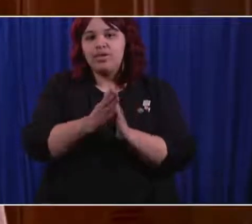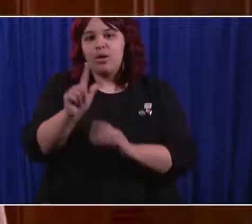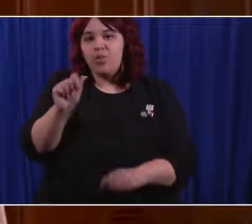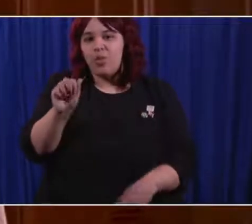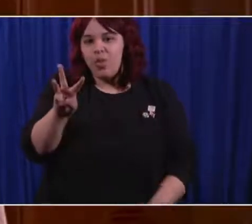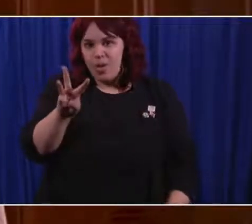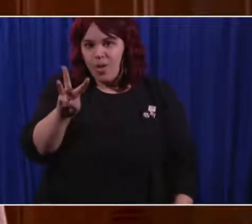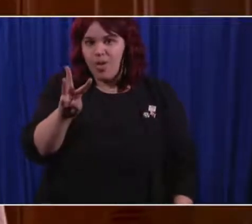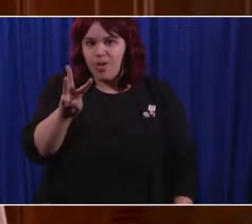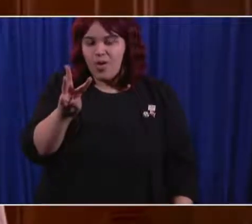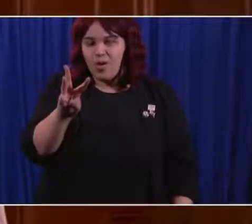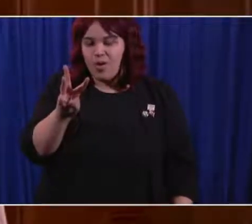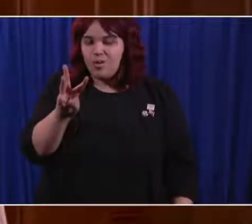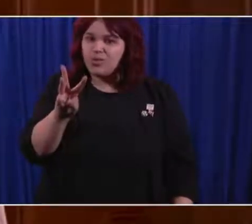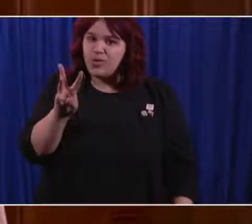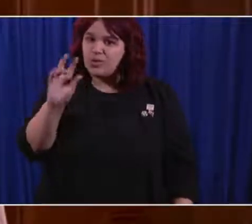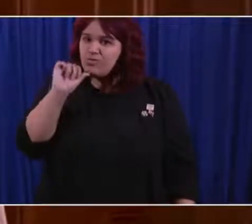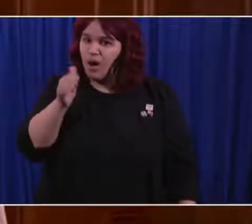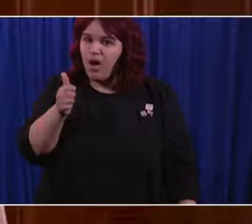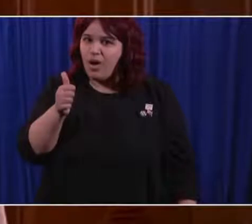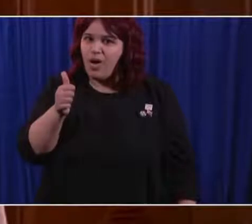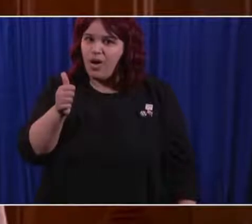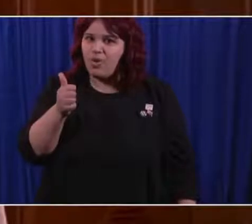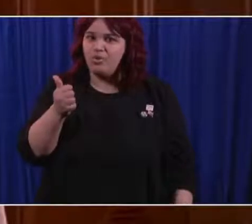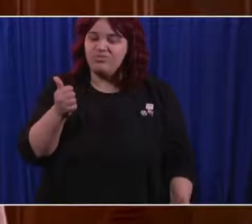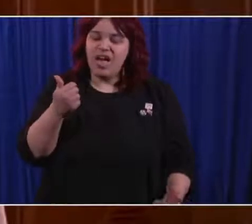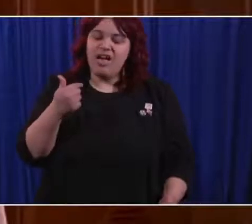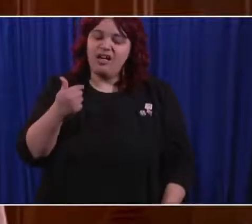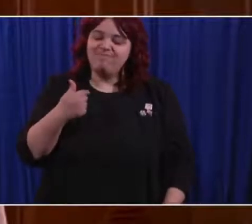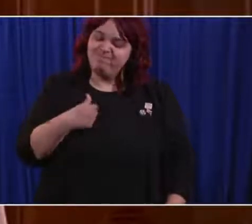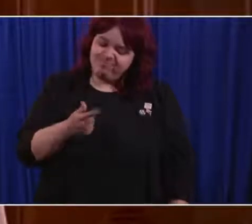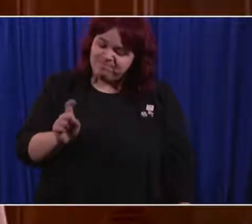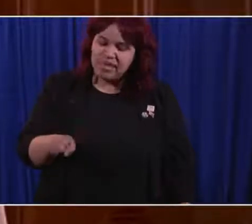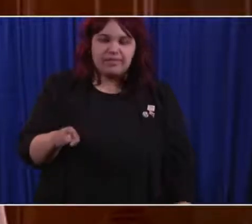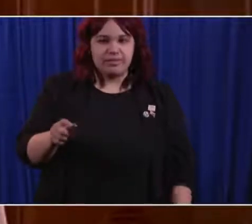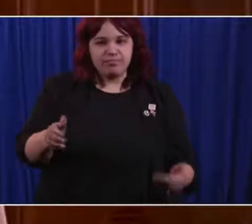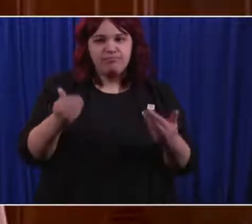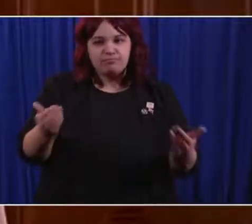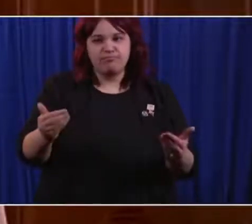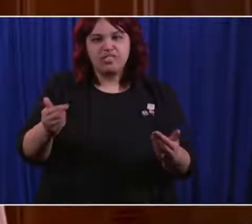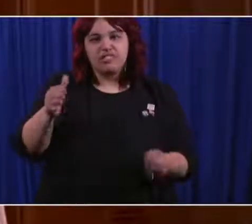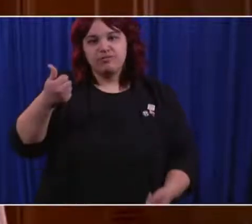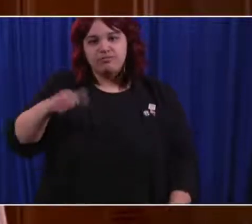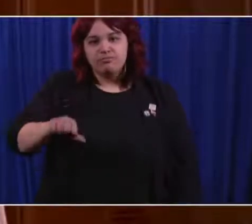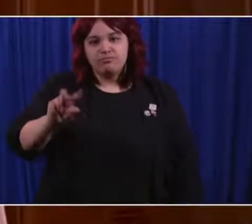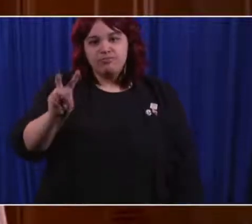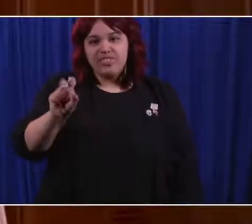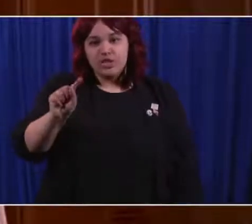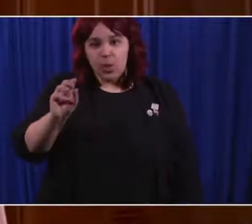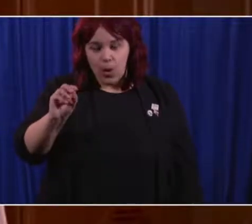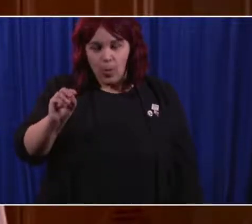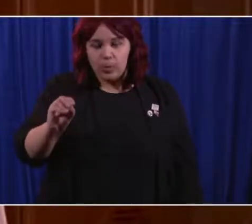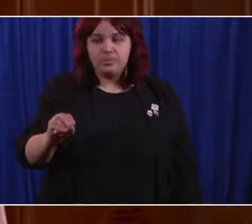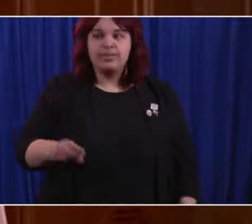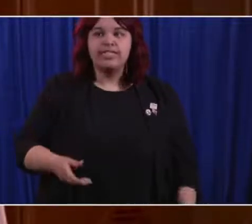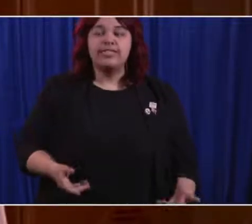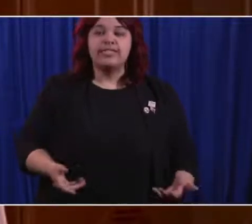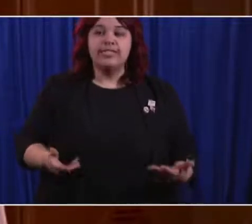real question is what happens then, and if there's a way to come up with something that